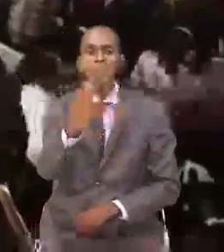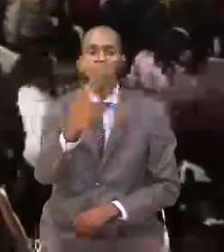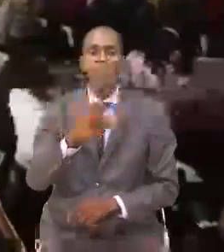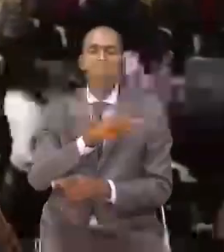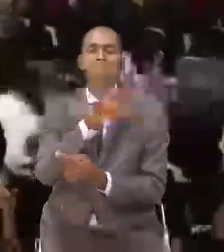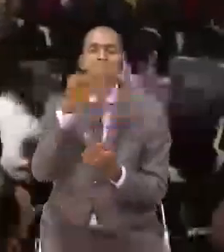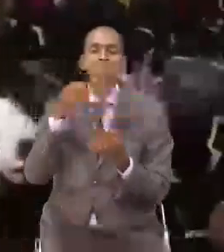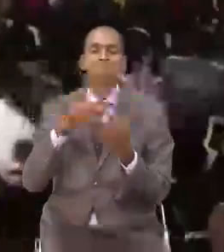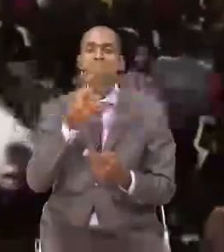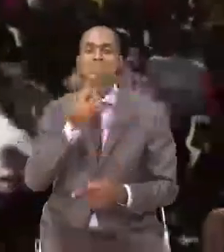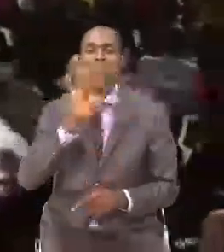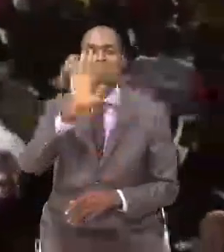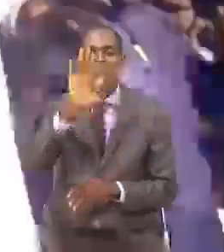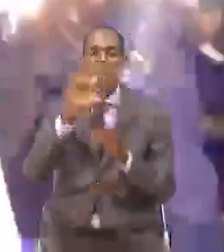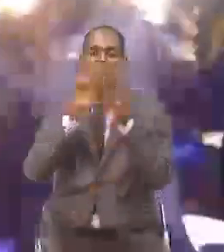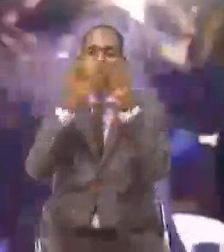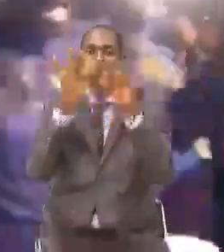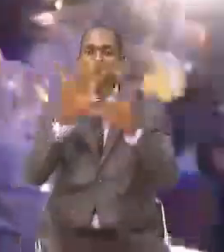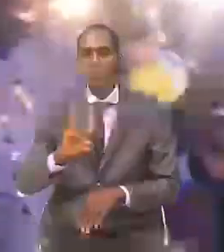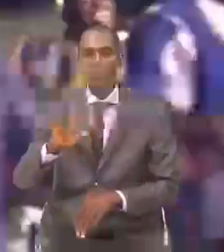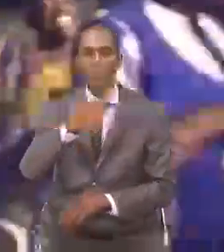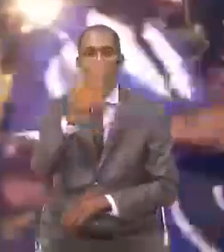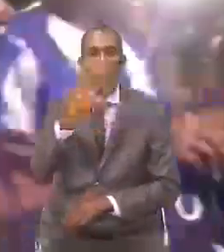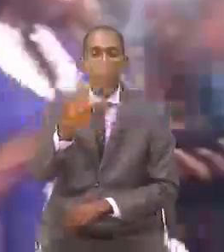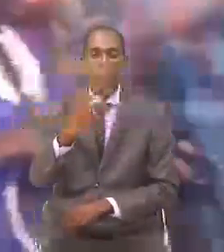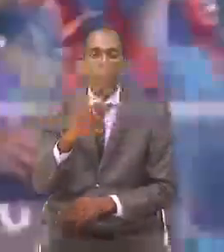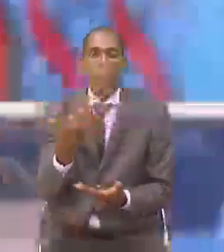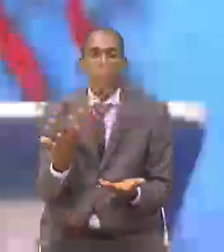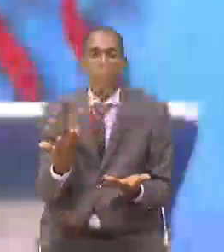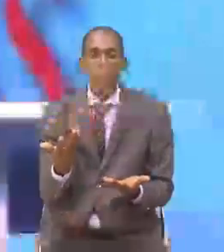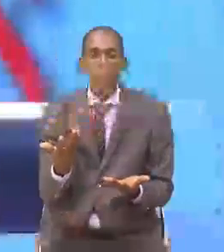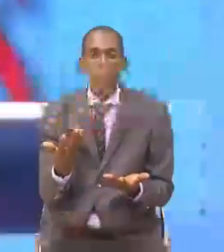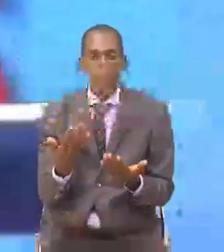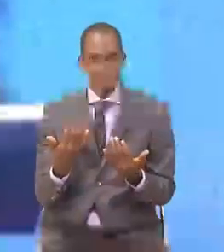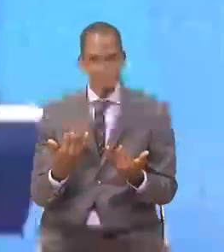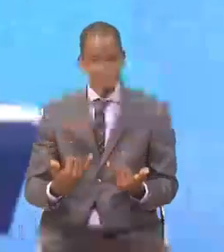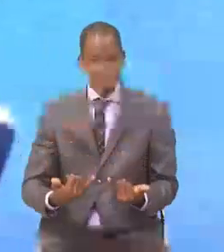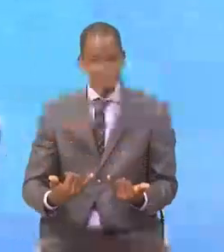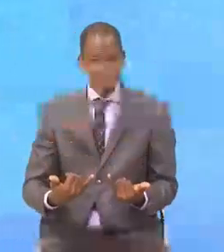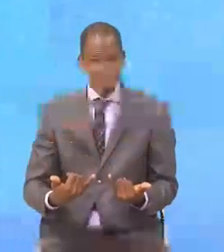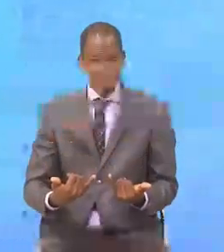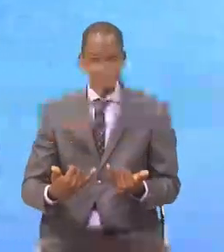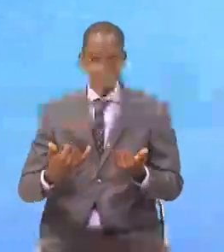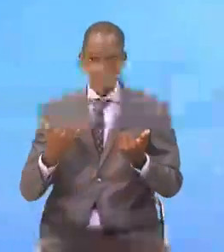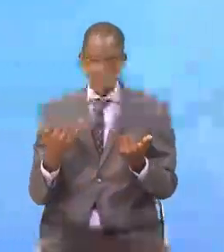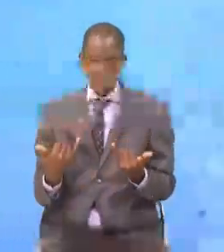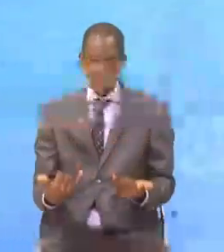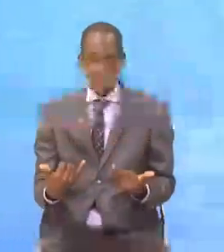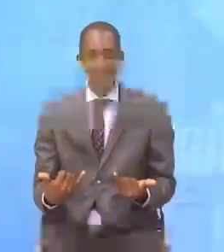When is your blessing? I said, when is your blessing?